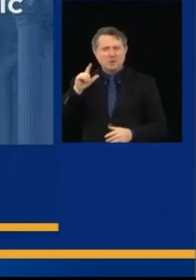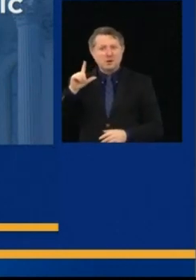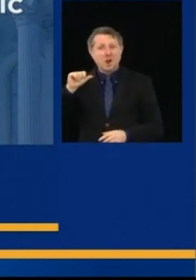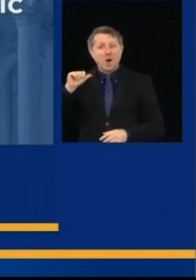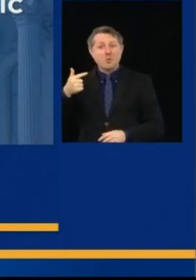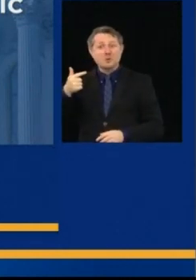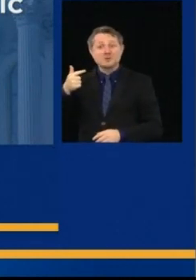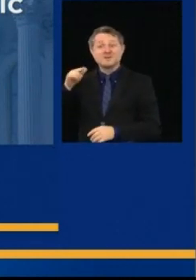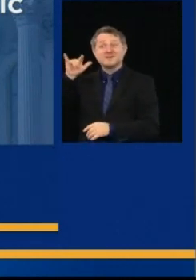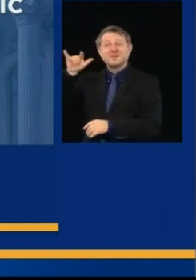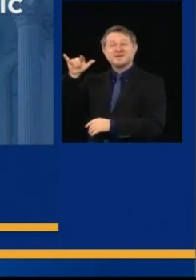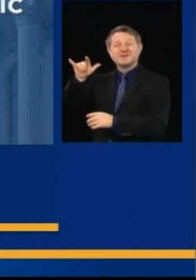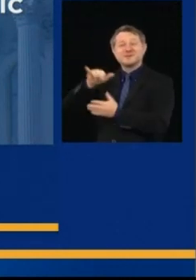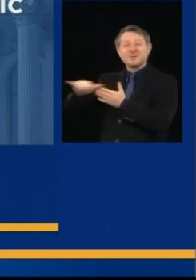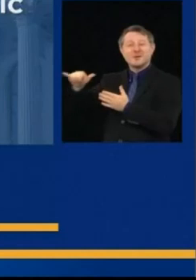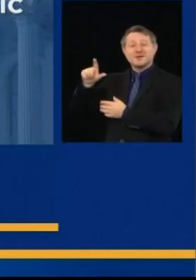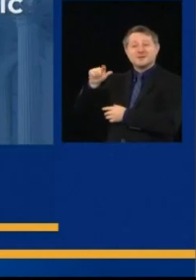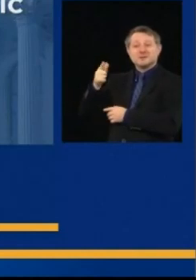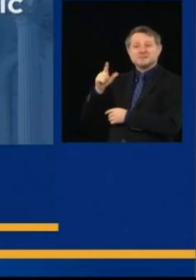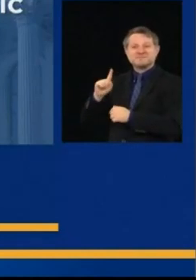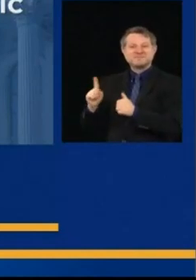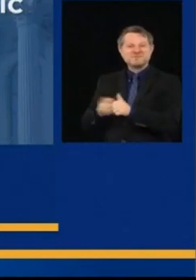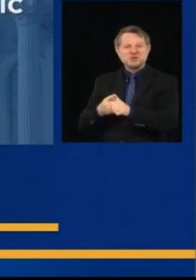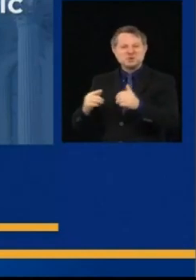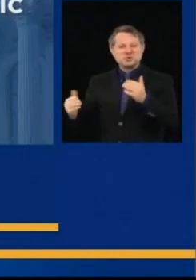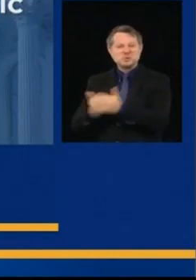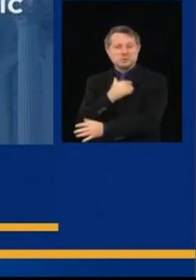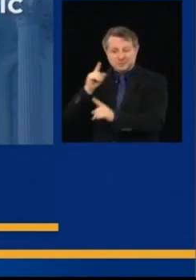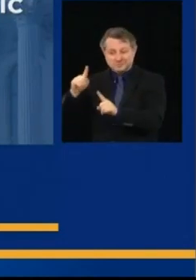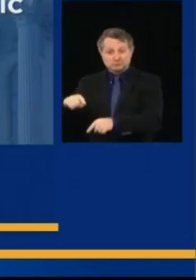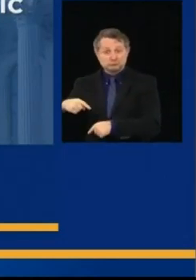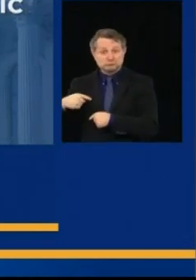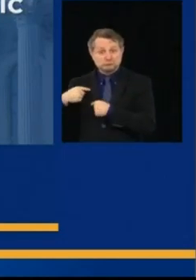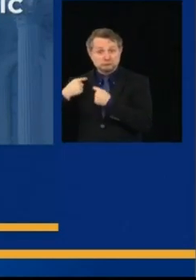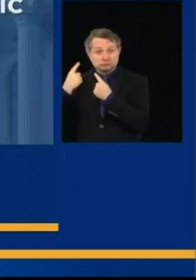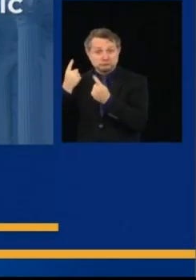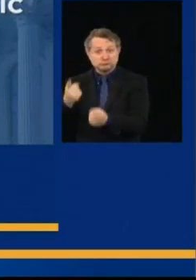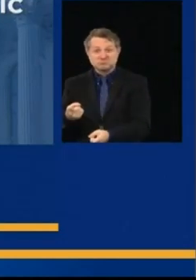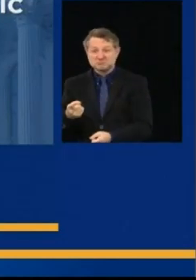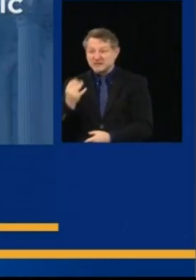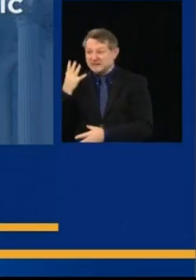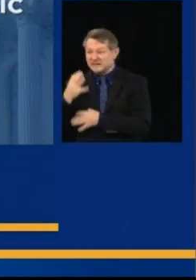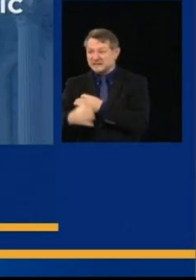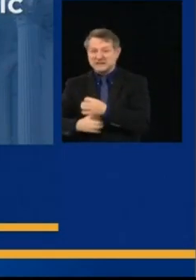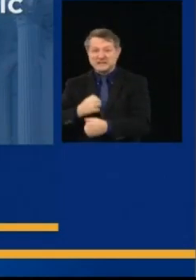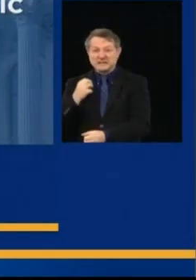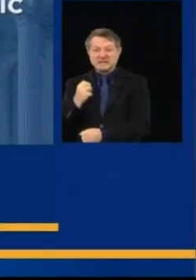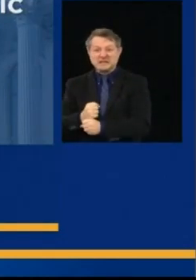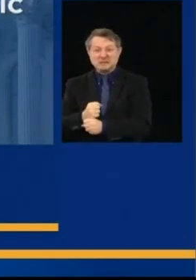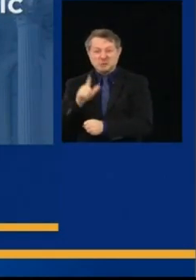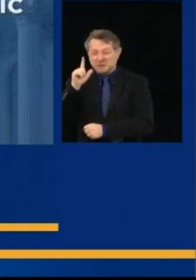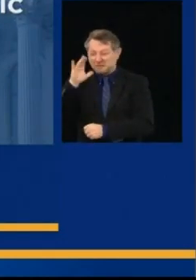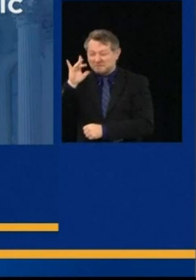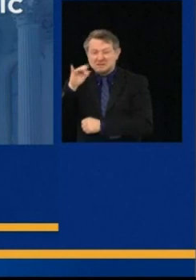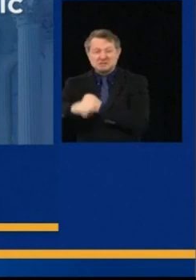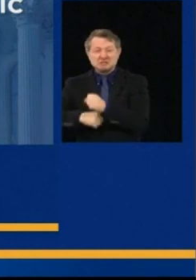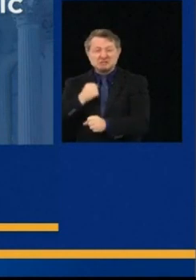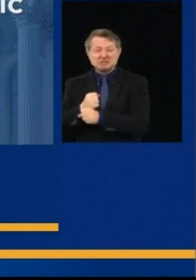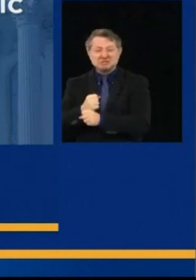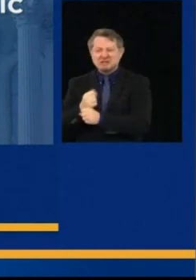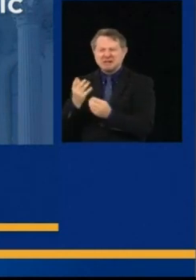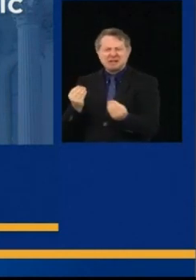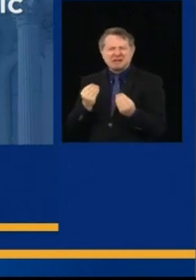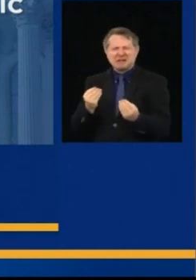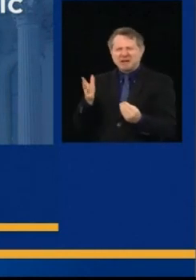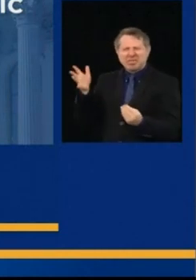airport in 25 years in this country. How can it be that we haven't built a new airport in 25 years? You fly around the world and